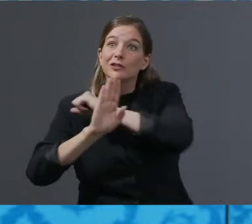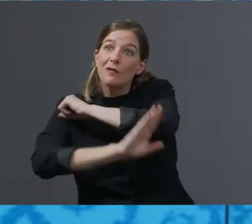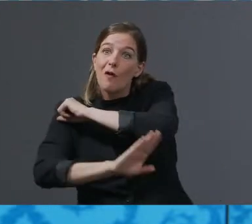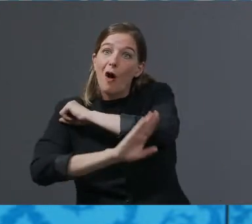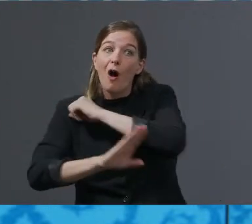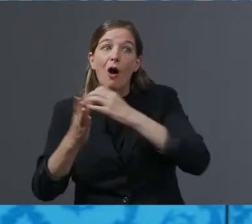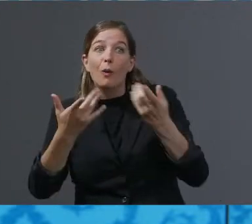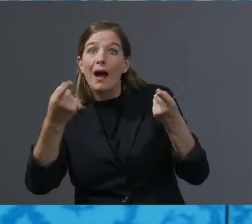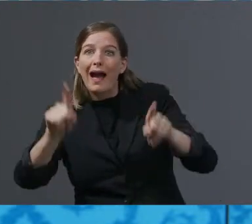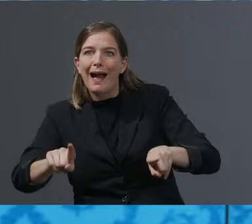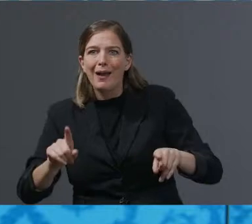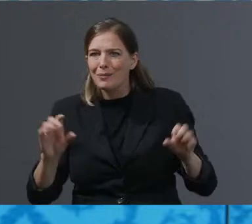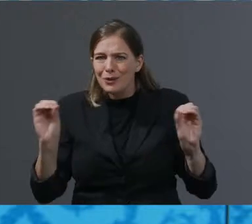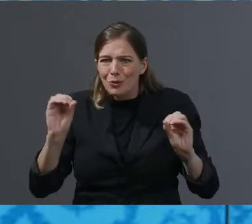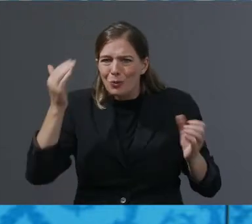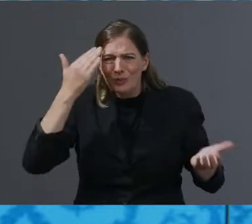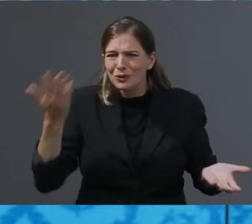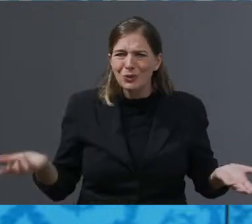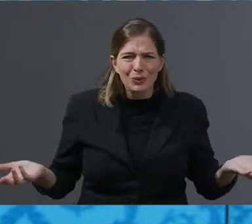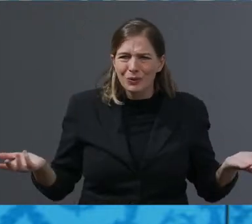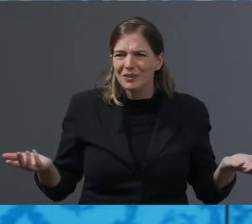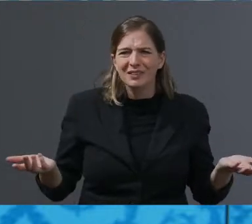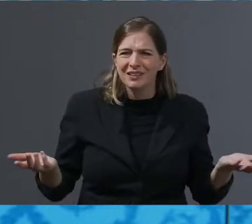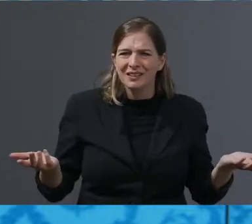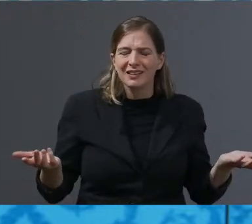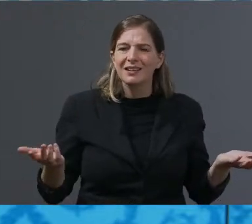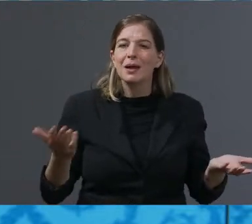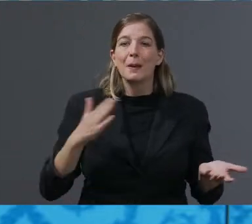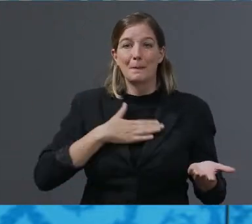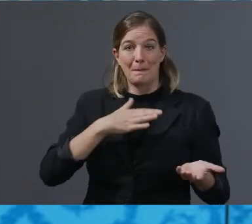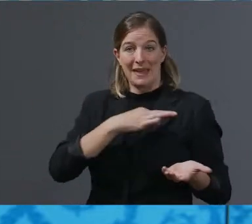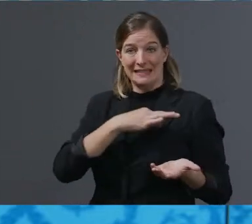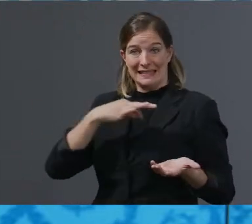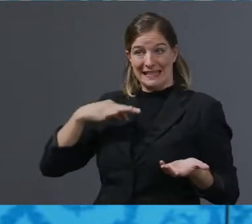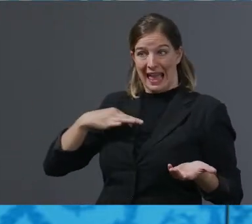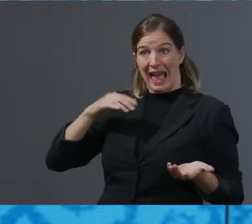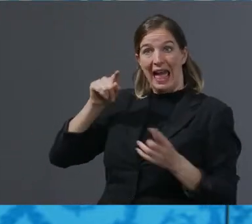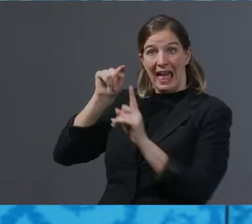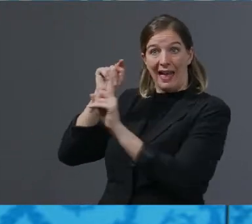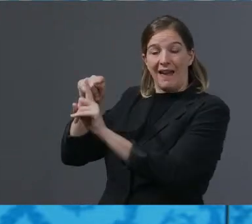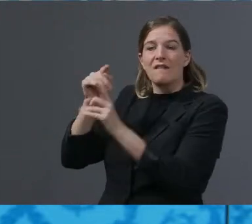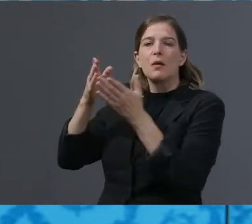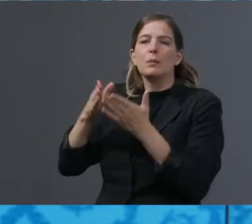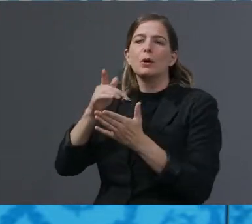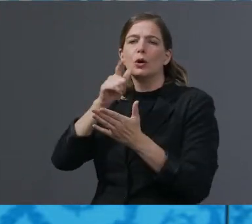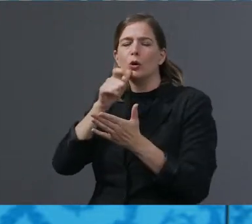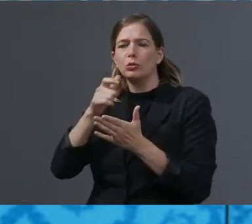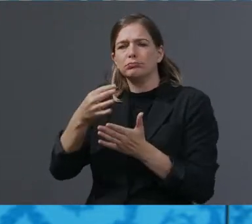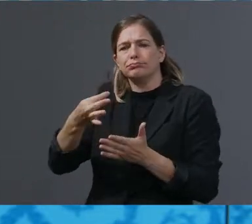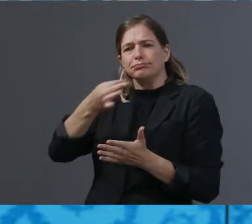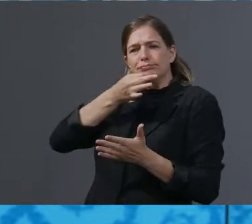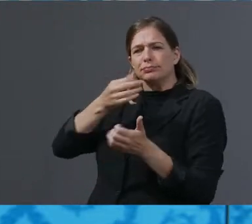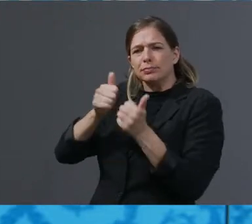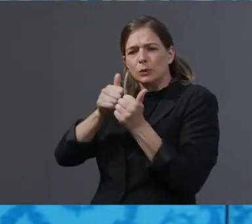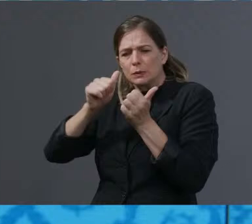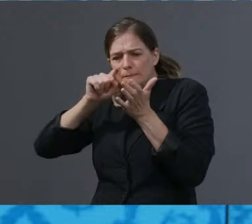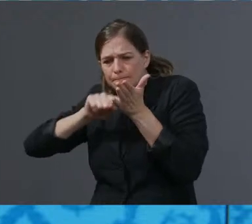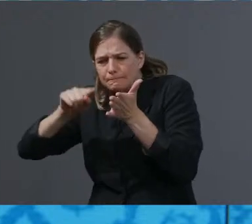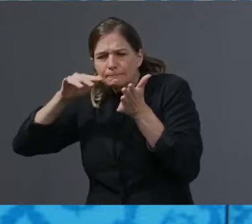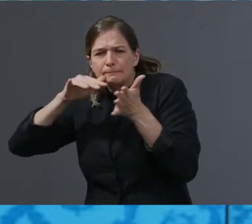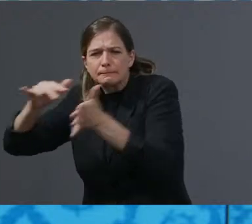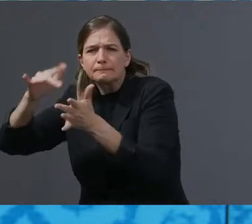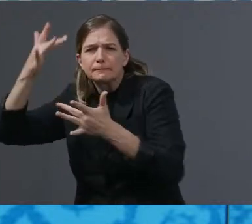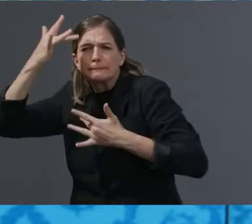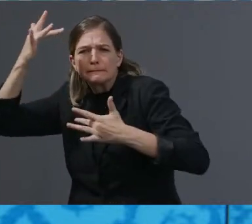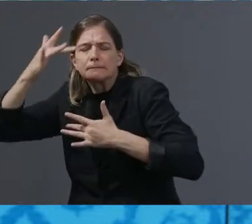by a member of my staff that a renowned epidemiologist was commenting that possibly in